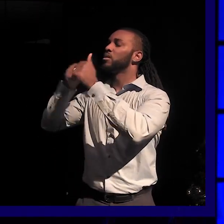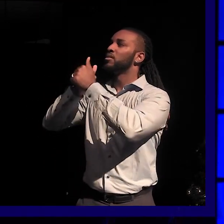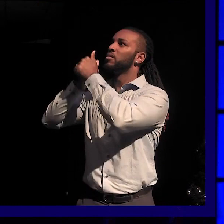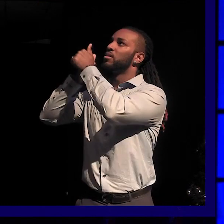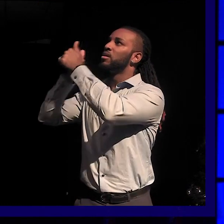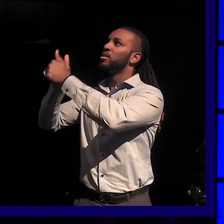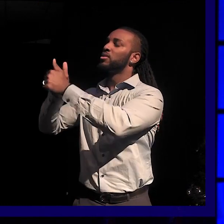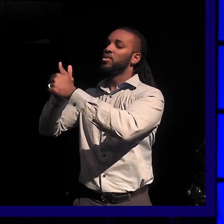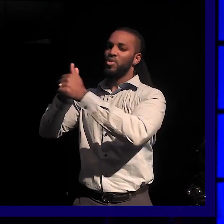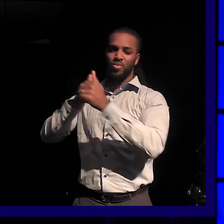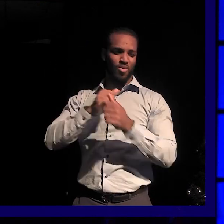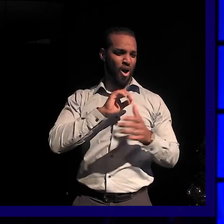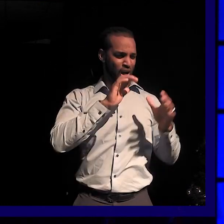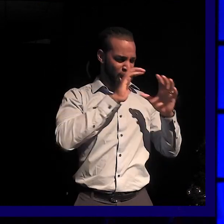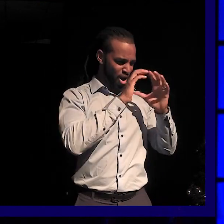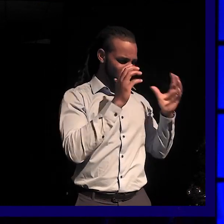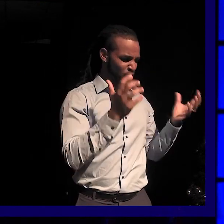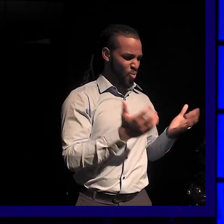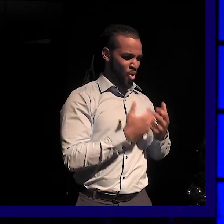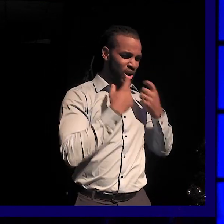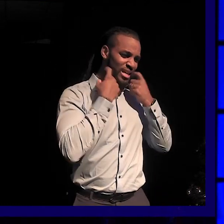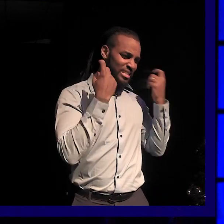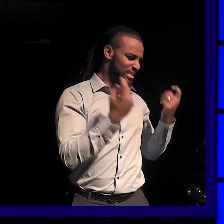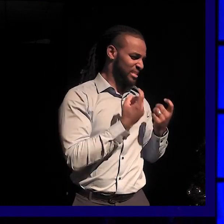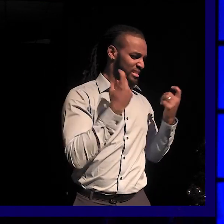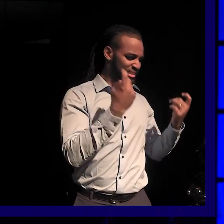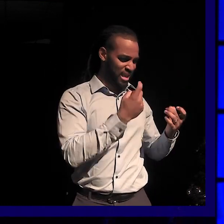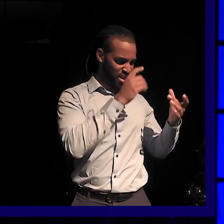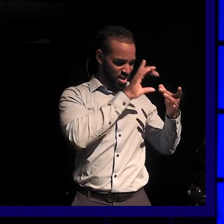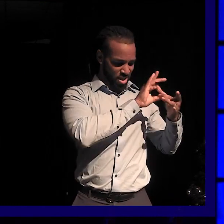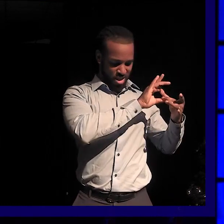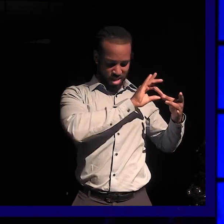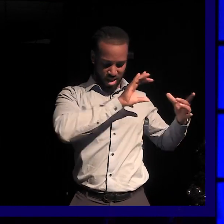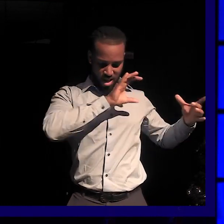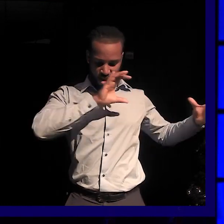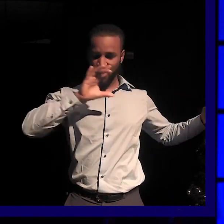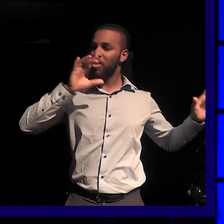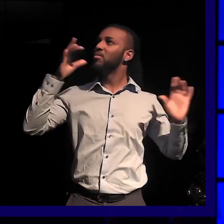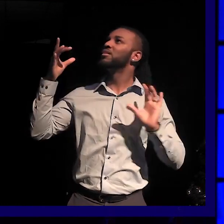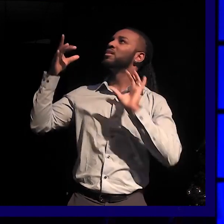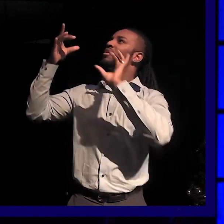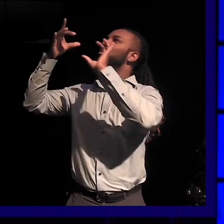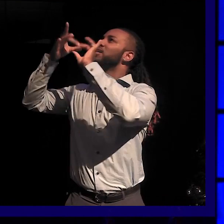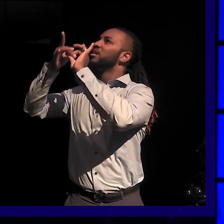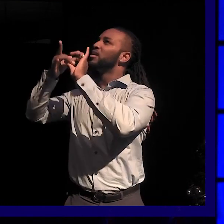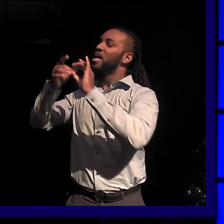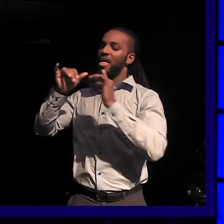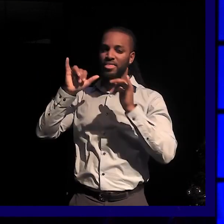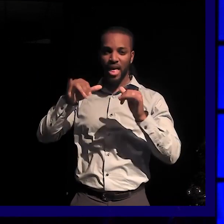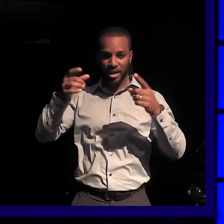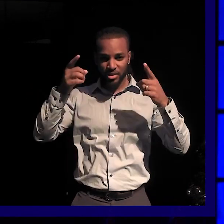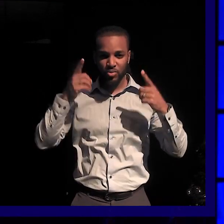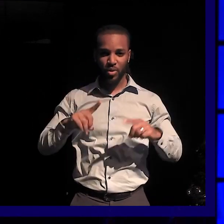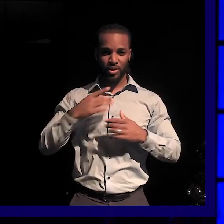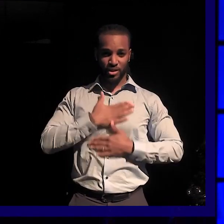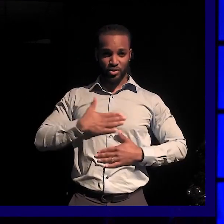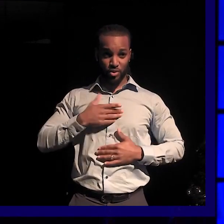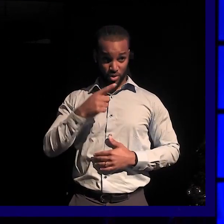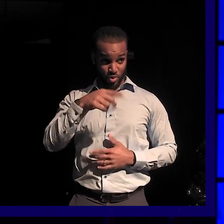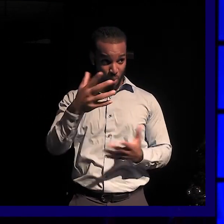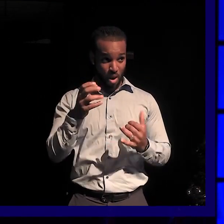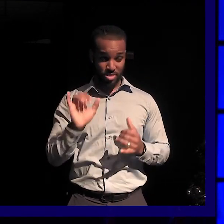worth. We let go of everything else we think we find worth in, and we find worth in Him. That's when we get joy. Do you want some joy